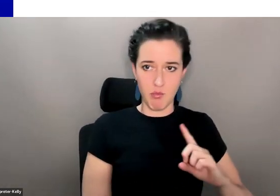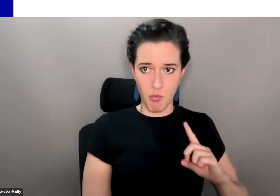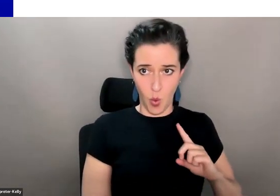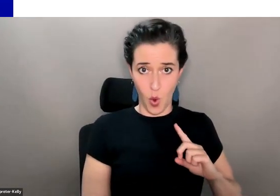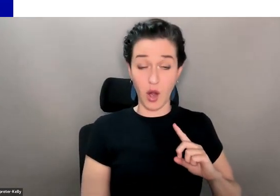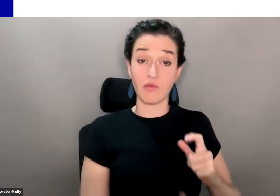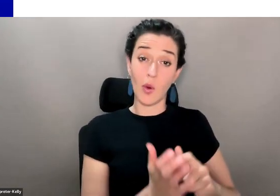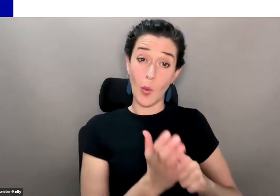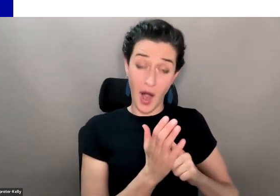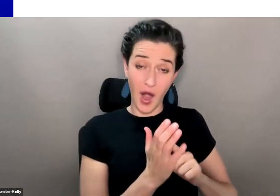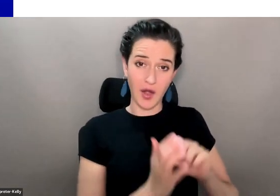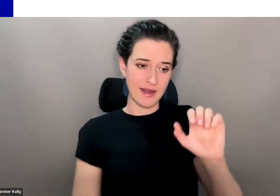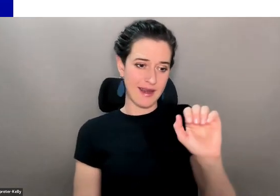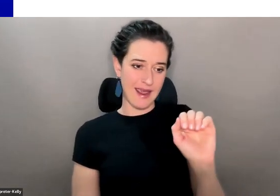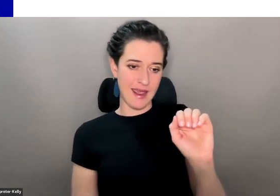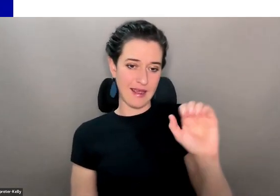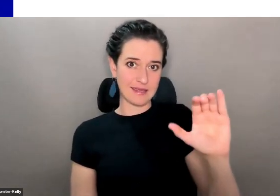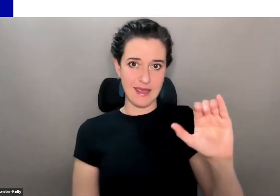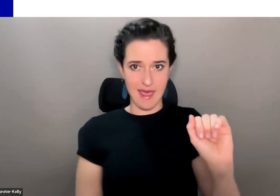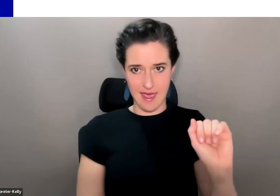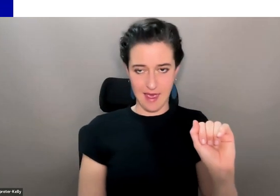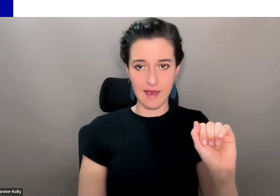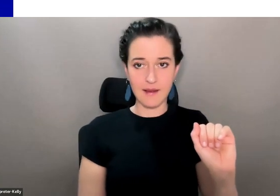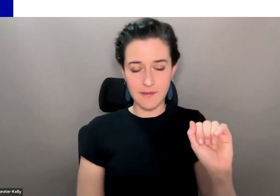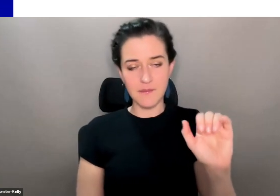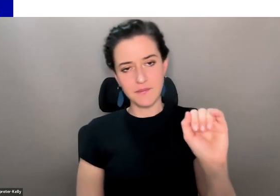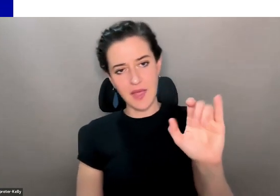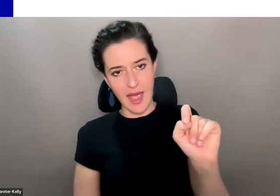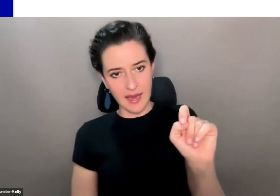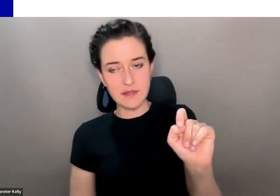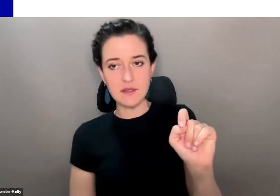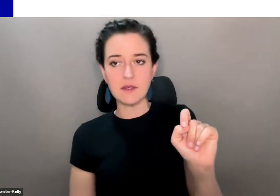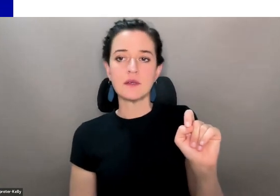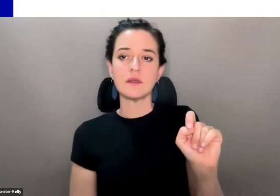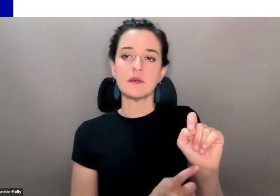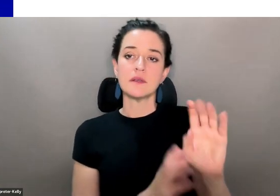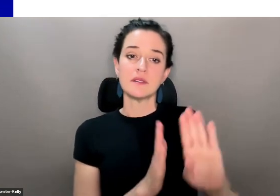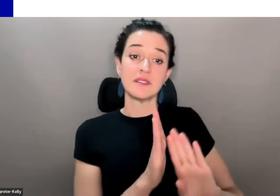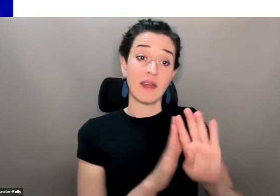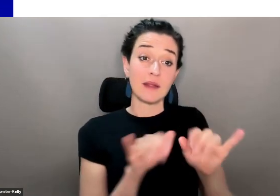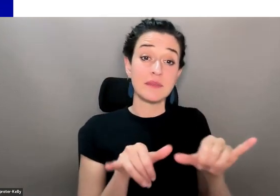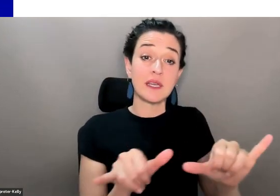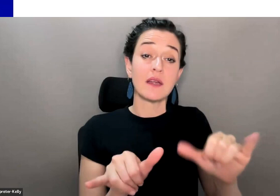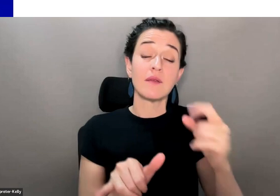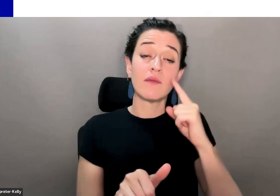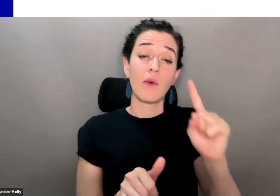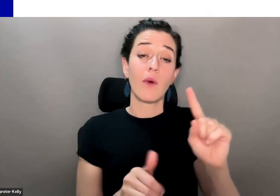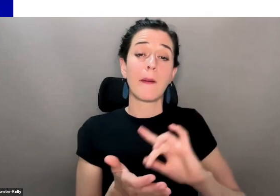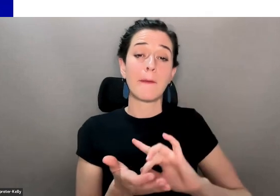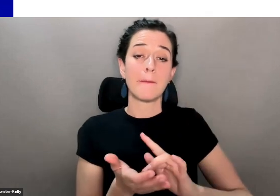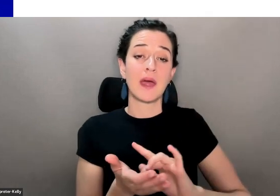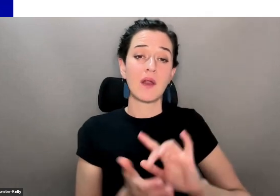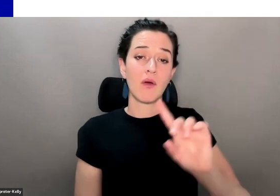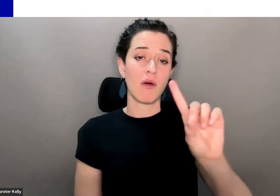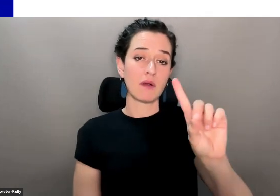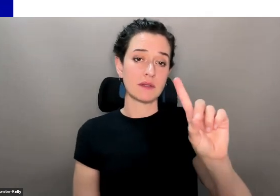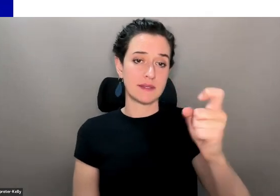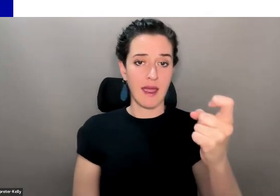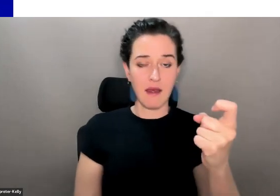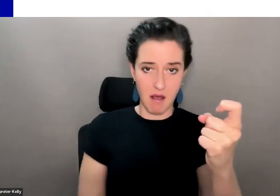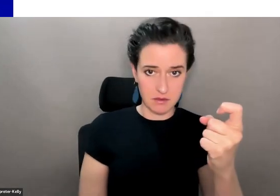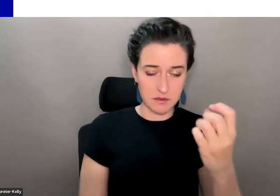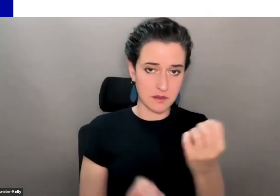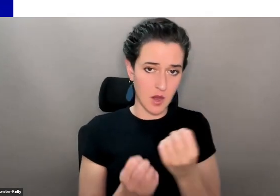Care Act. The US Access Board developed standards for medical diagnostic equipment in conjunction with the FDA